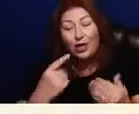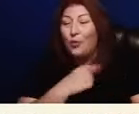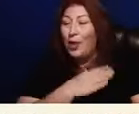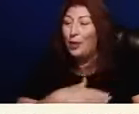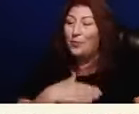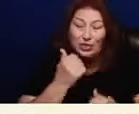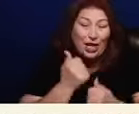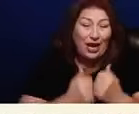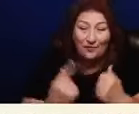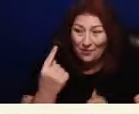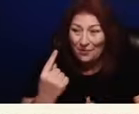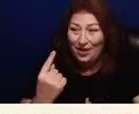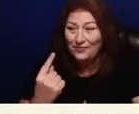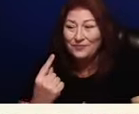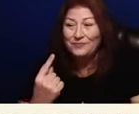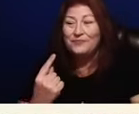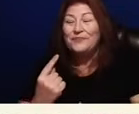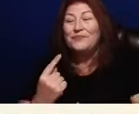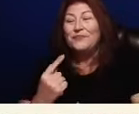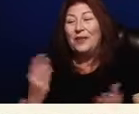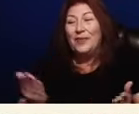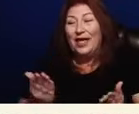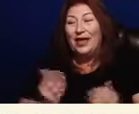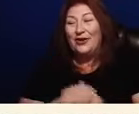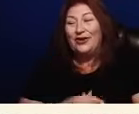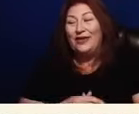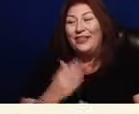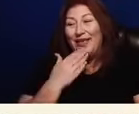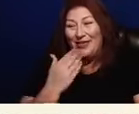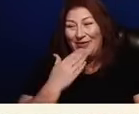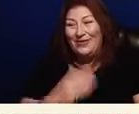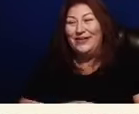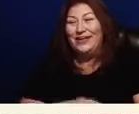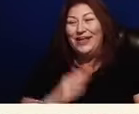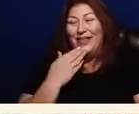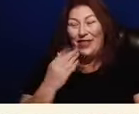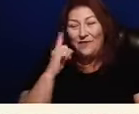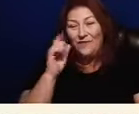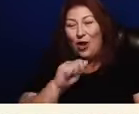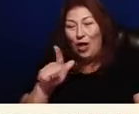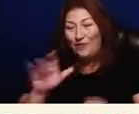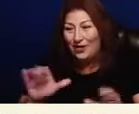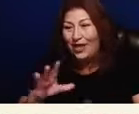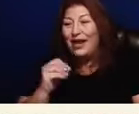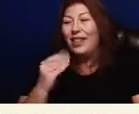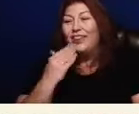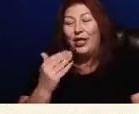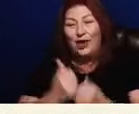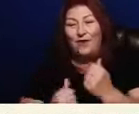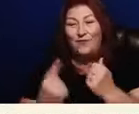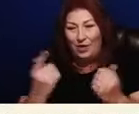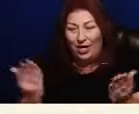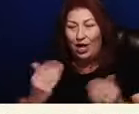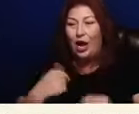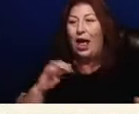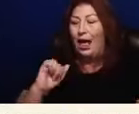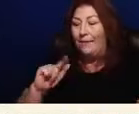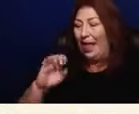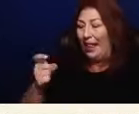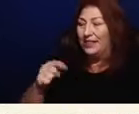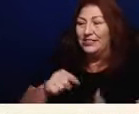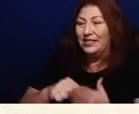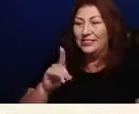we appreciate everybody being here. Thank you for all you guys have done. And thank you to everybody here. I'm Alex, this is Derek.